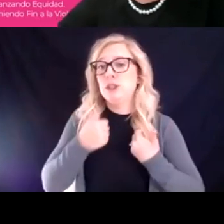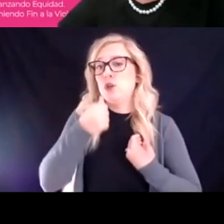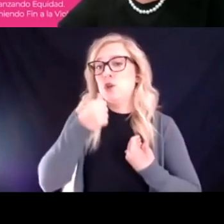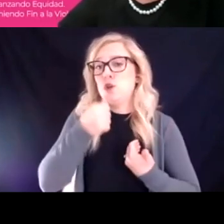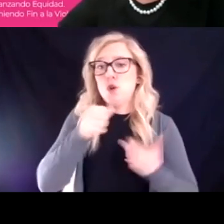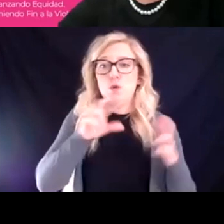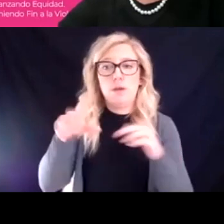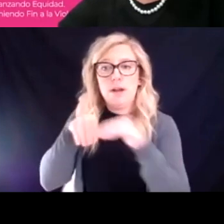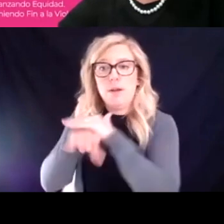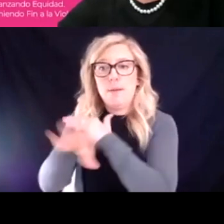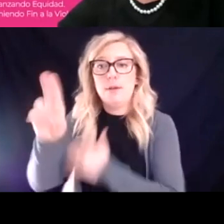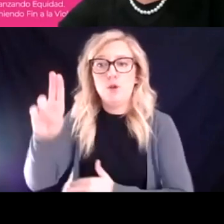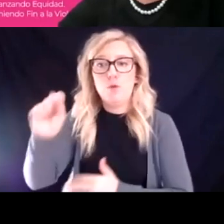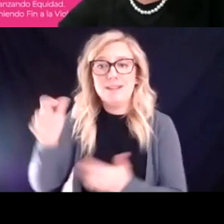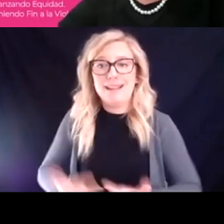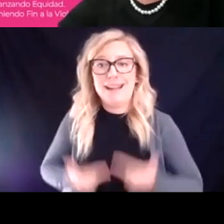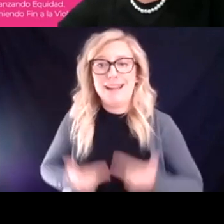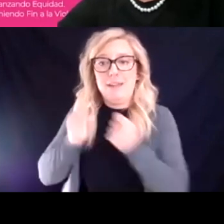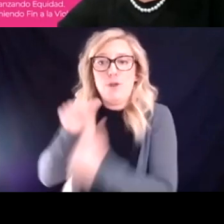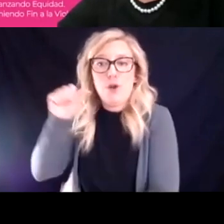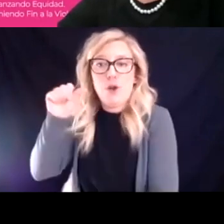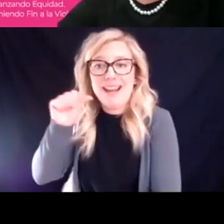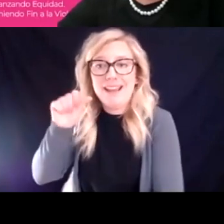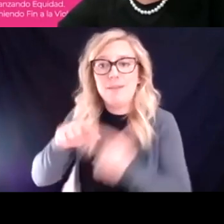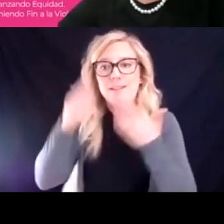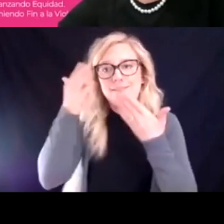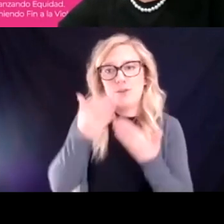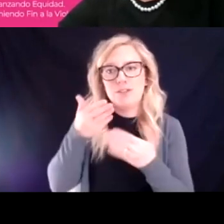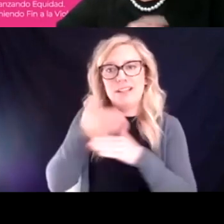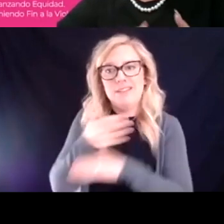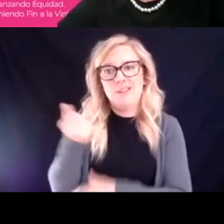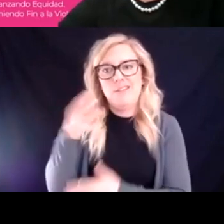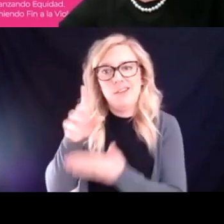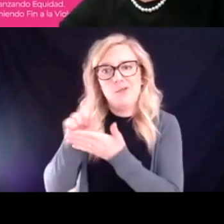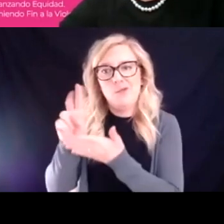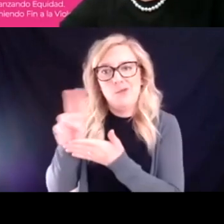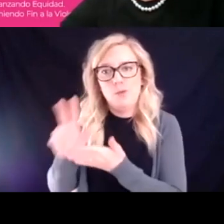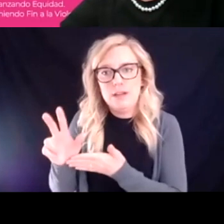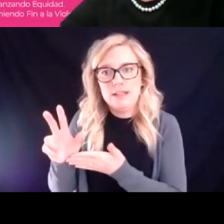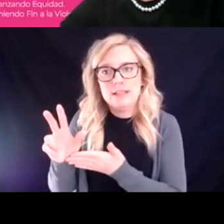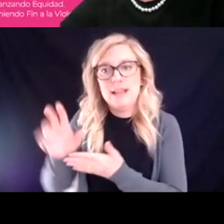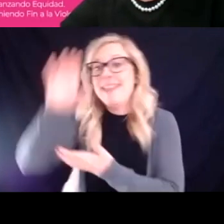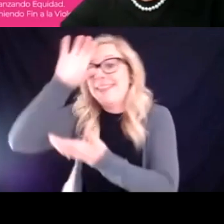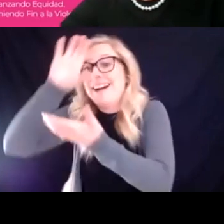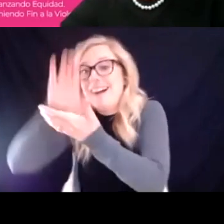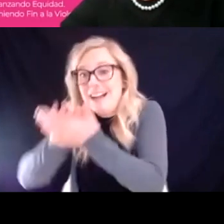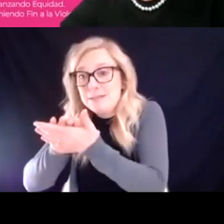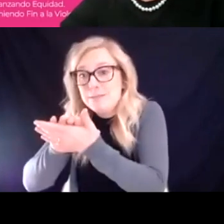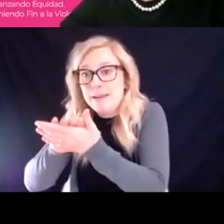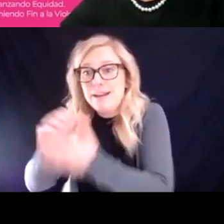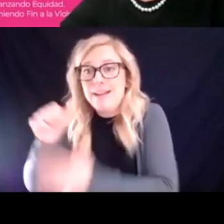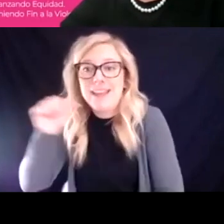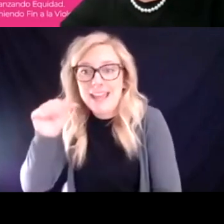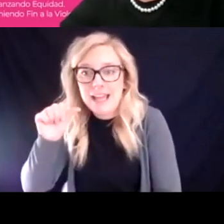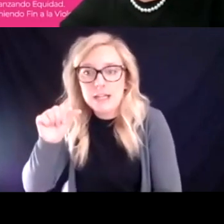Unfortunately, after a few weeks, the husband of this aunt started abusing